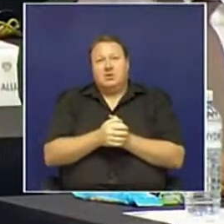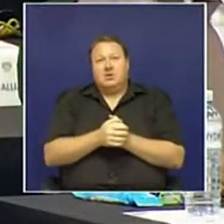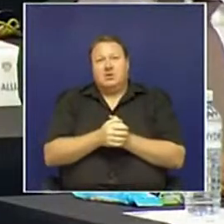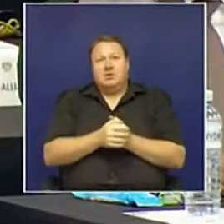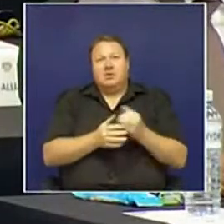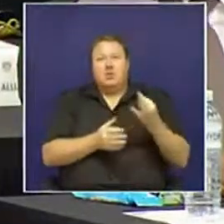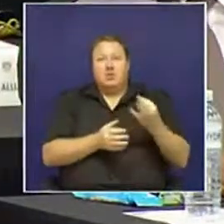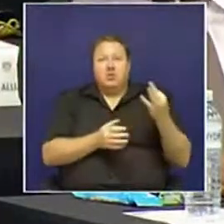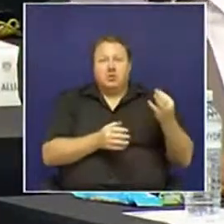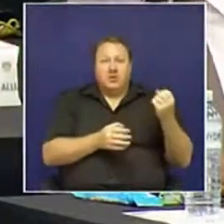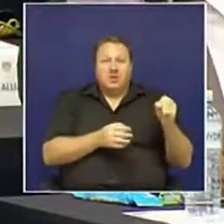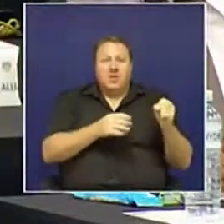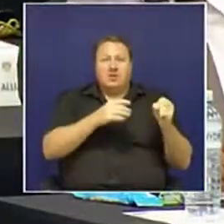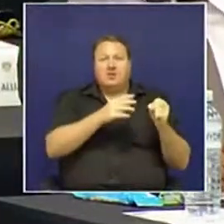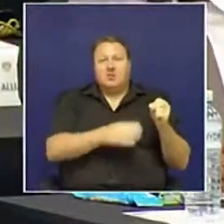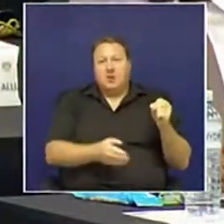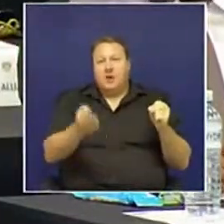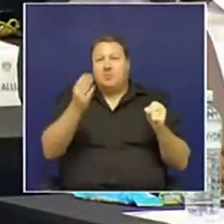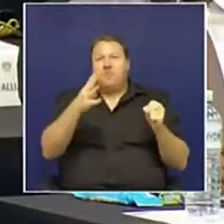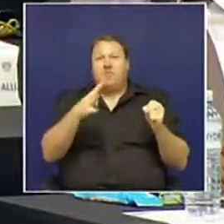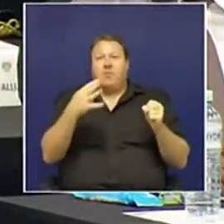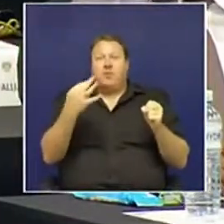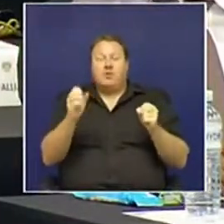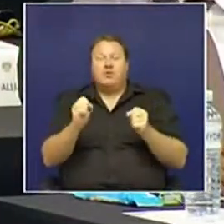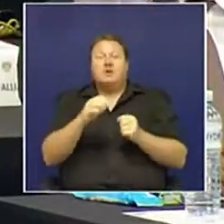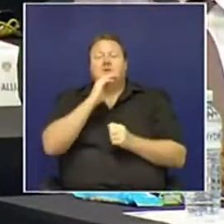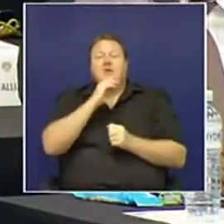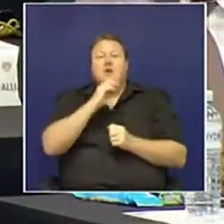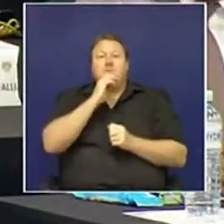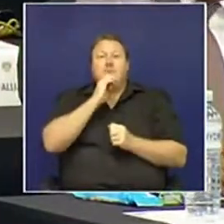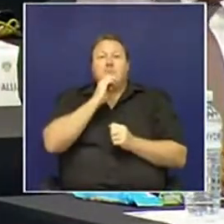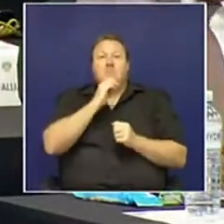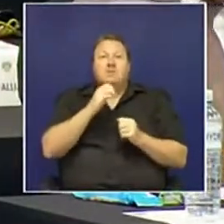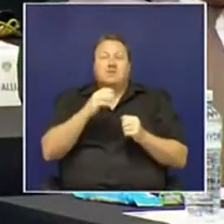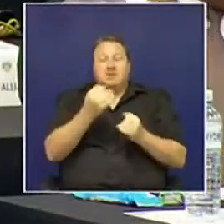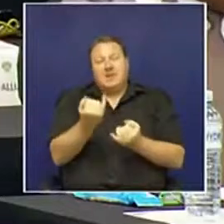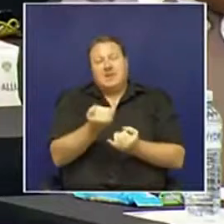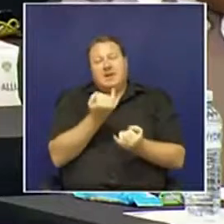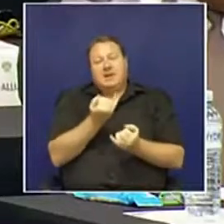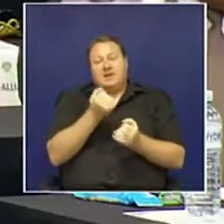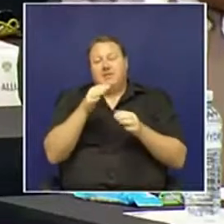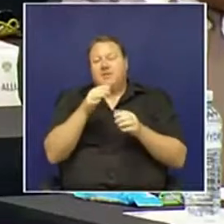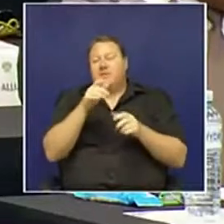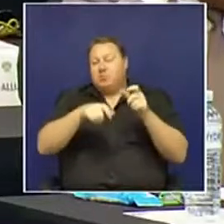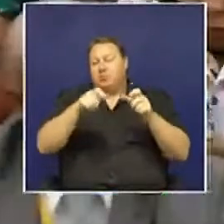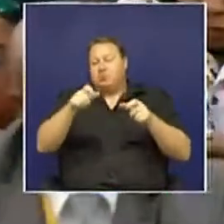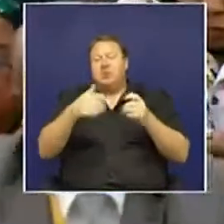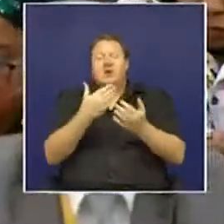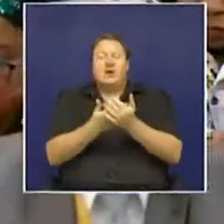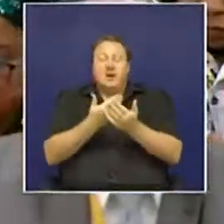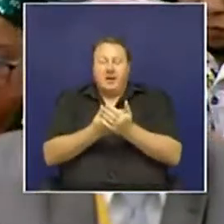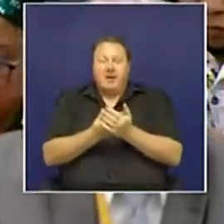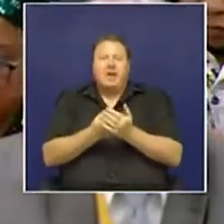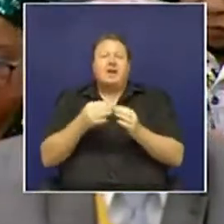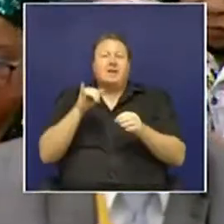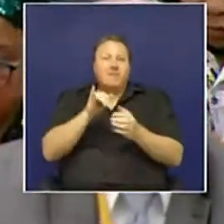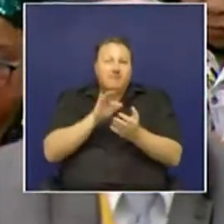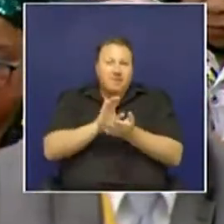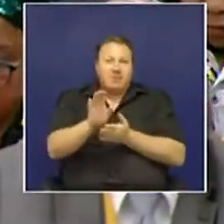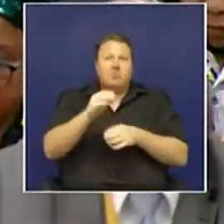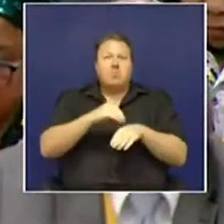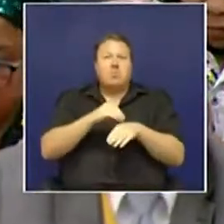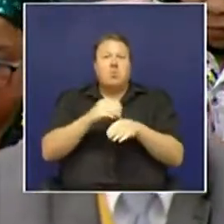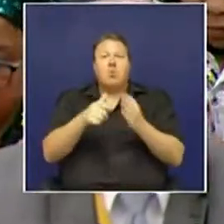430,000, allowing individuals to invest more each year on a tax-free basis.